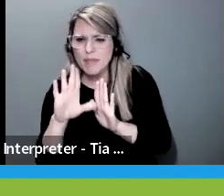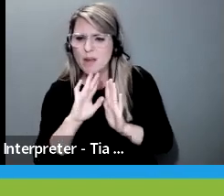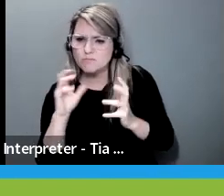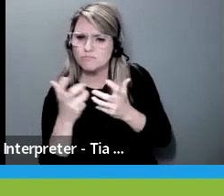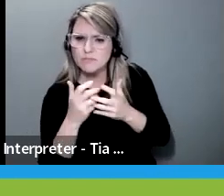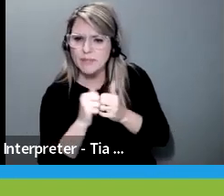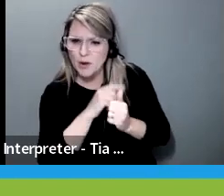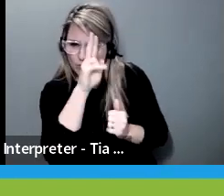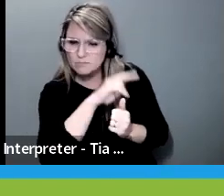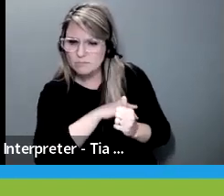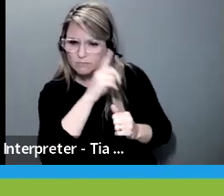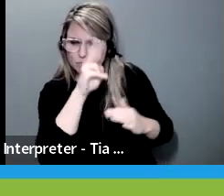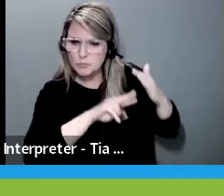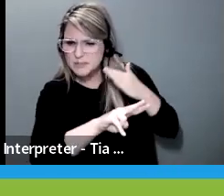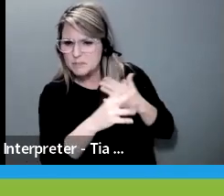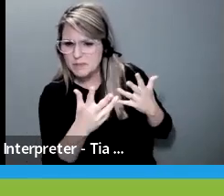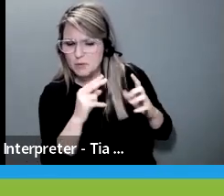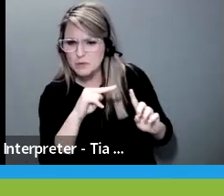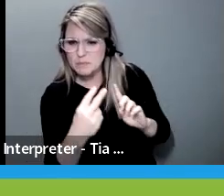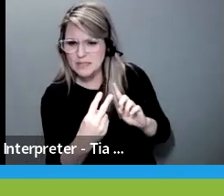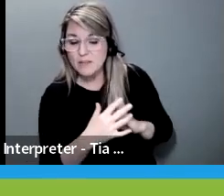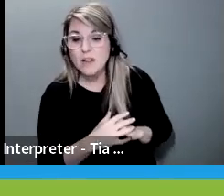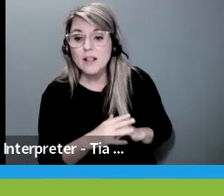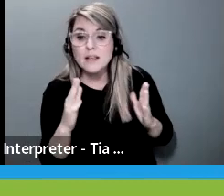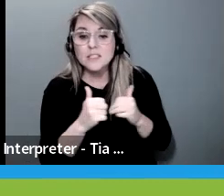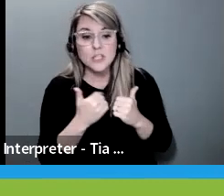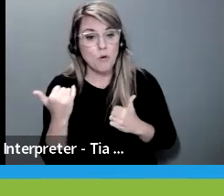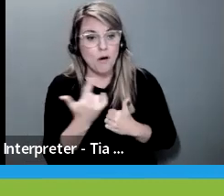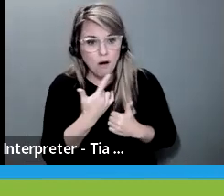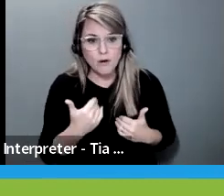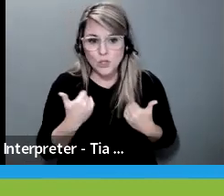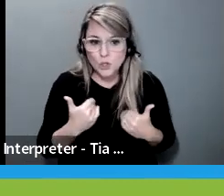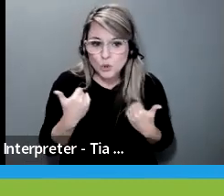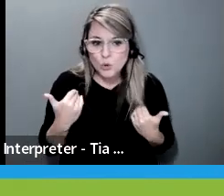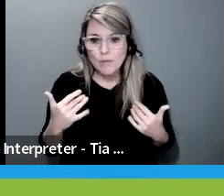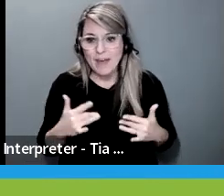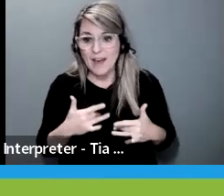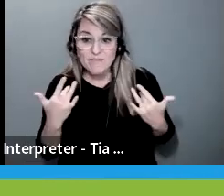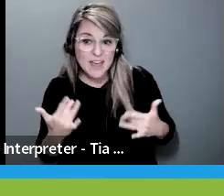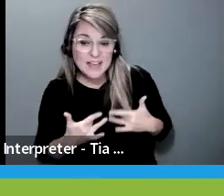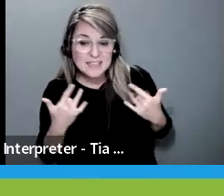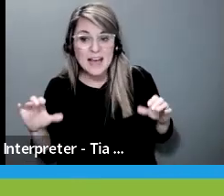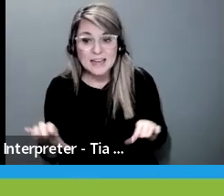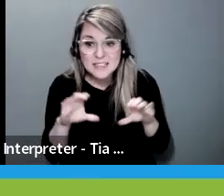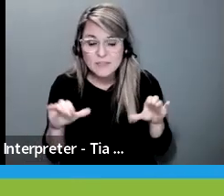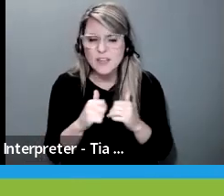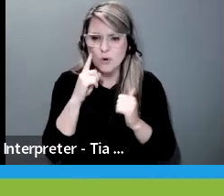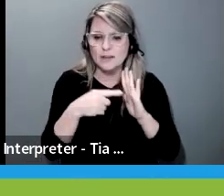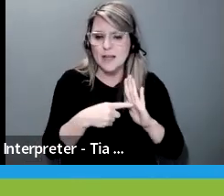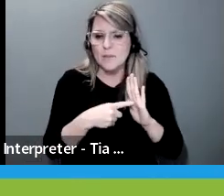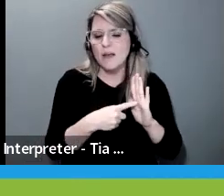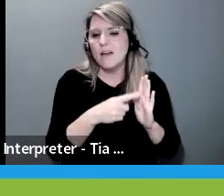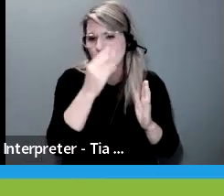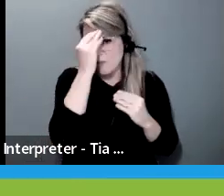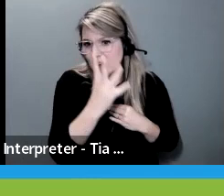So CSSP prioritizes equity in all Youth Thrive activities. So for example, including information and